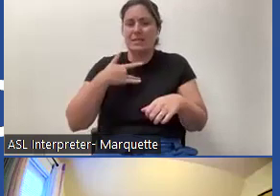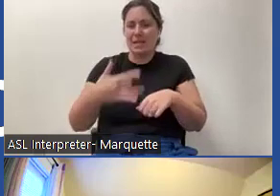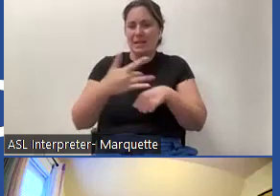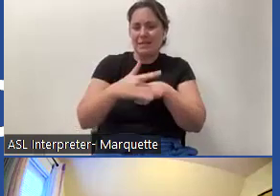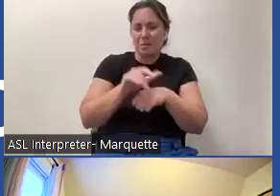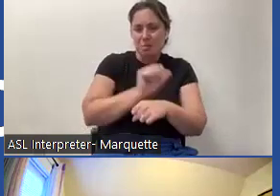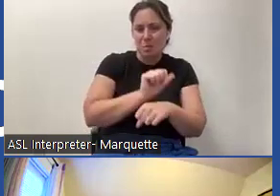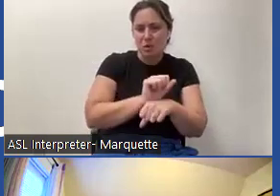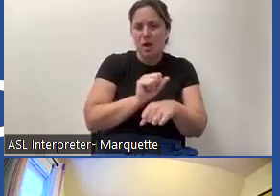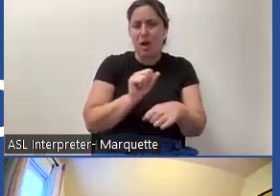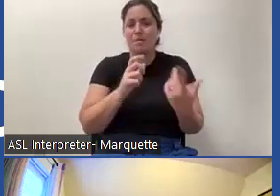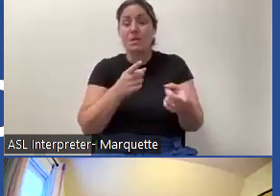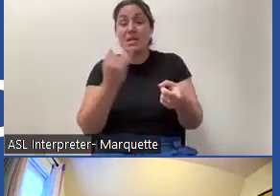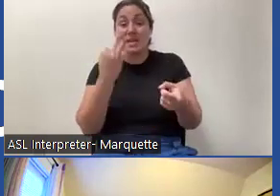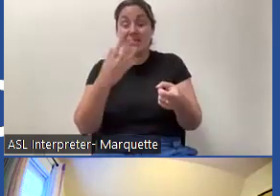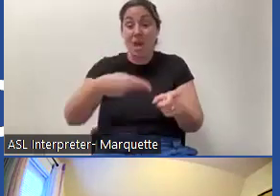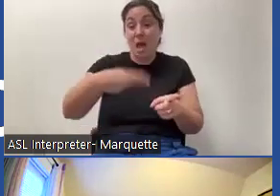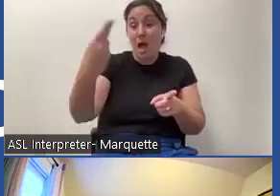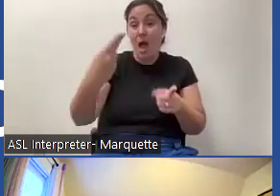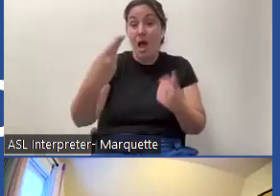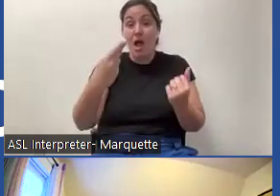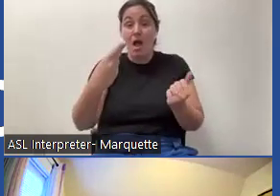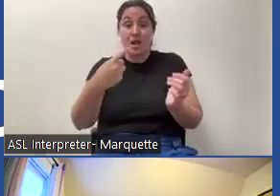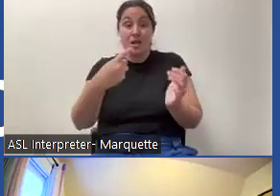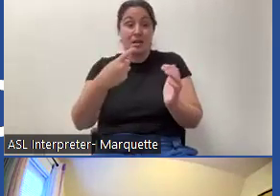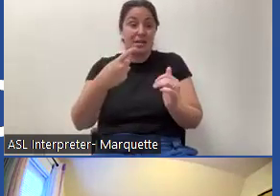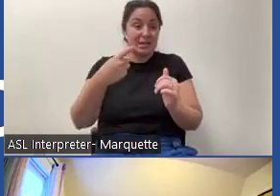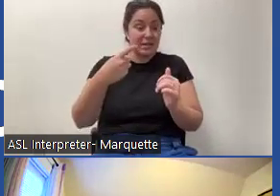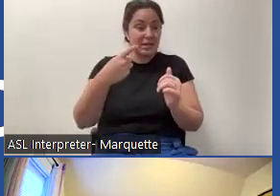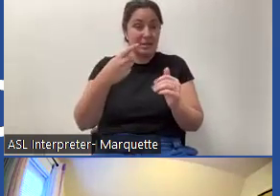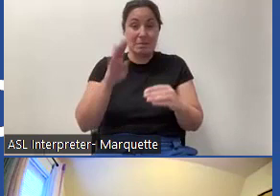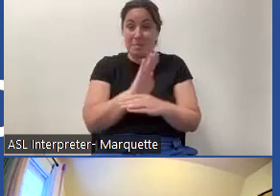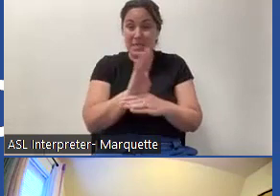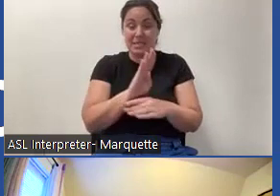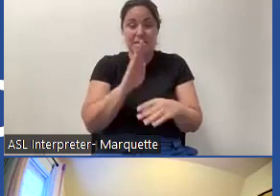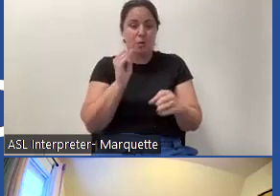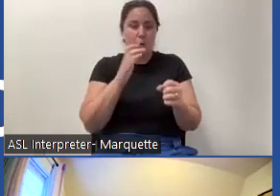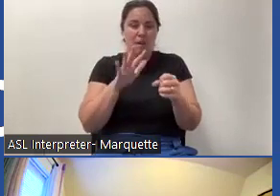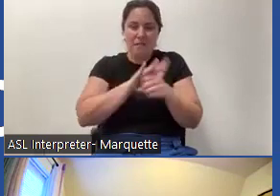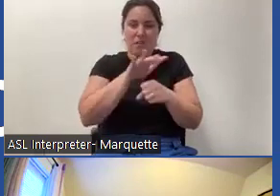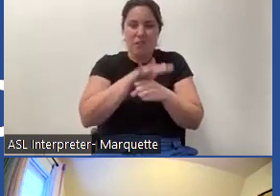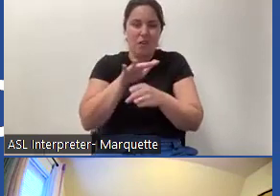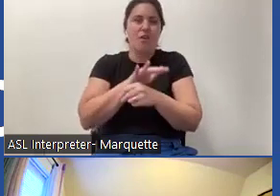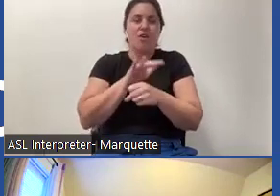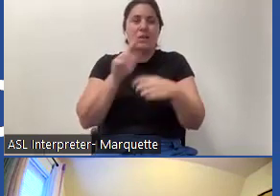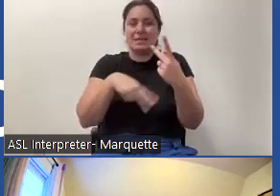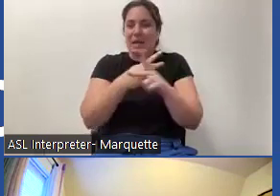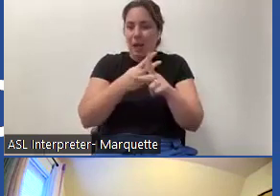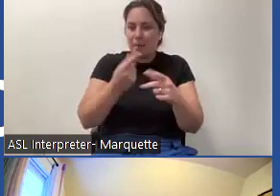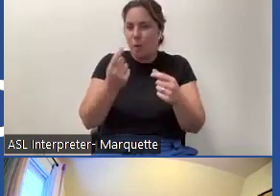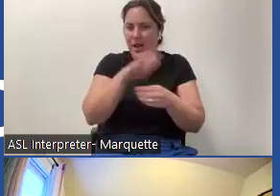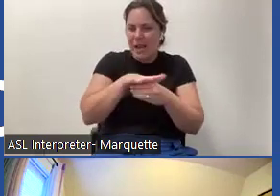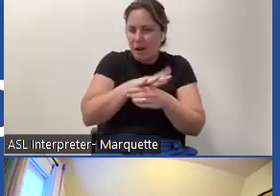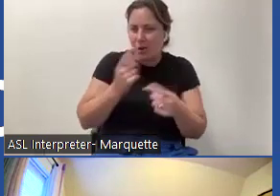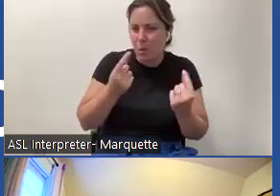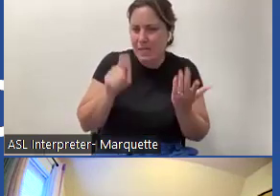high demand, high growth occupations, right, in a person's local area. Sometimes a